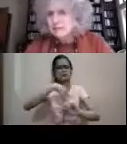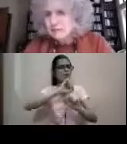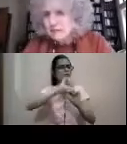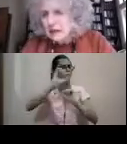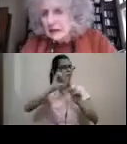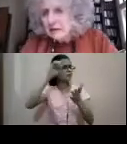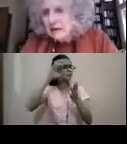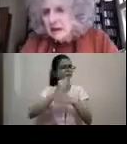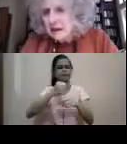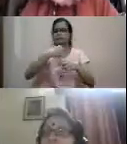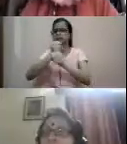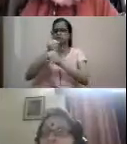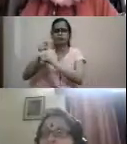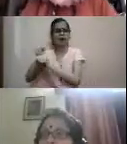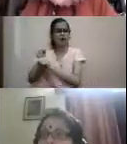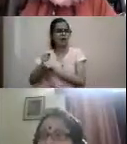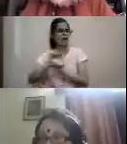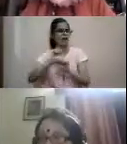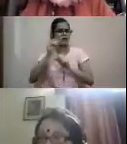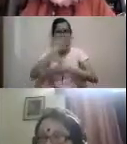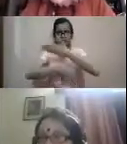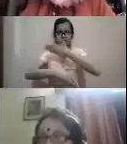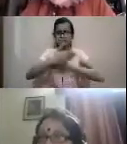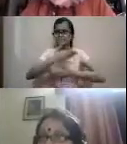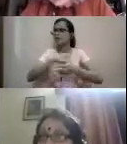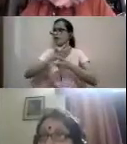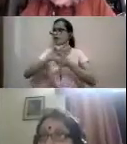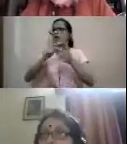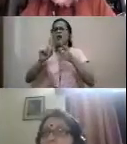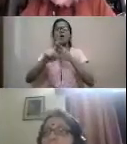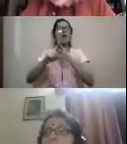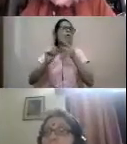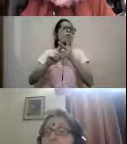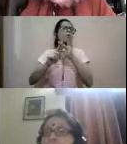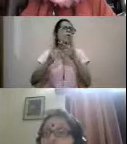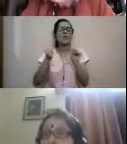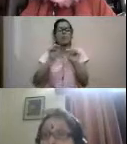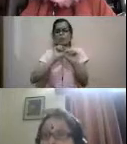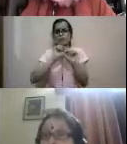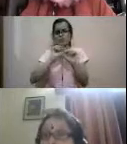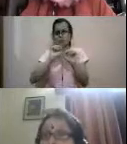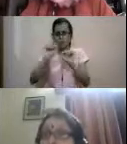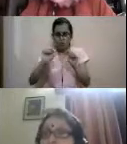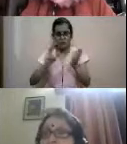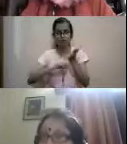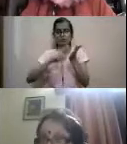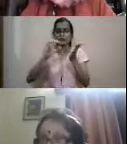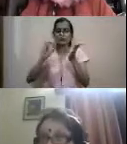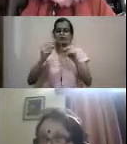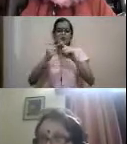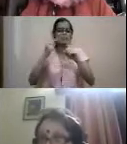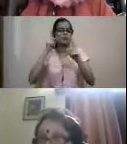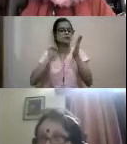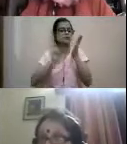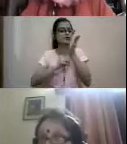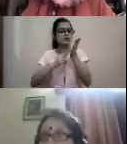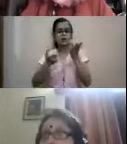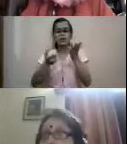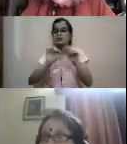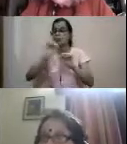disability to actually looking at it in terms of embodiment, bringing on board the notion of lived